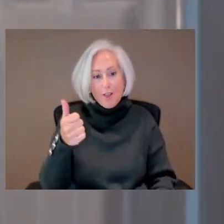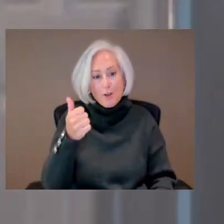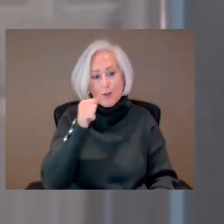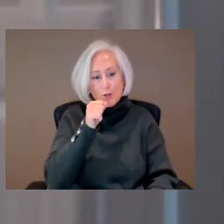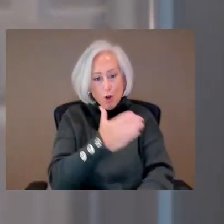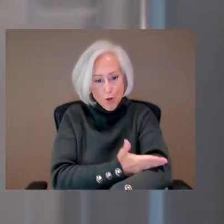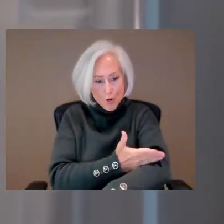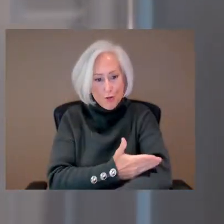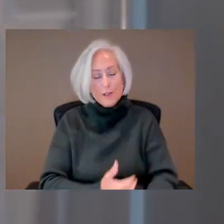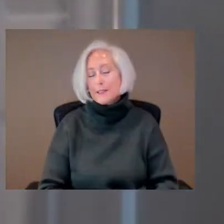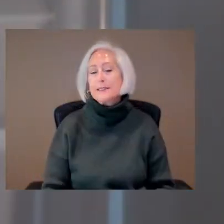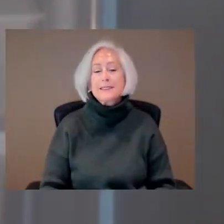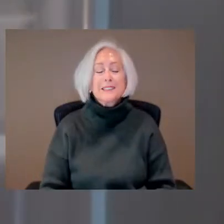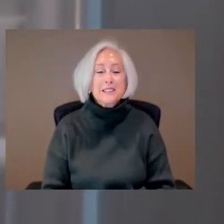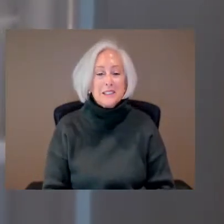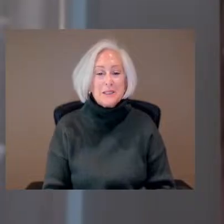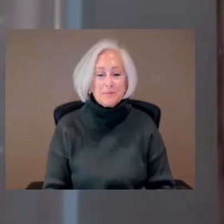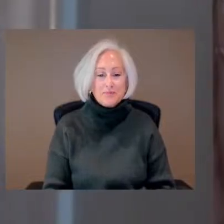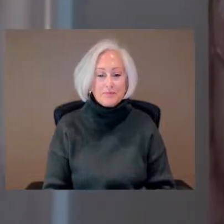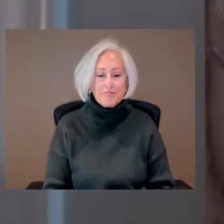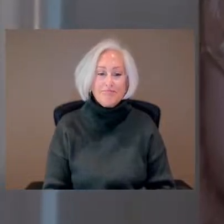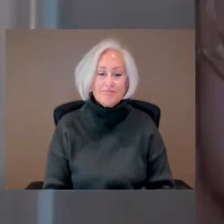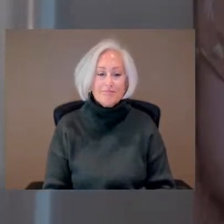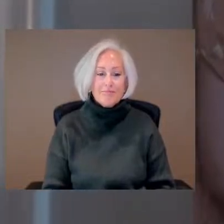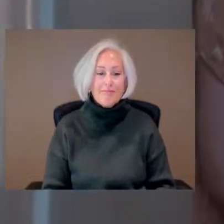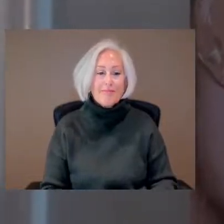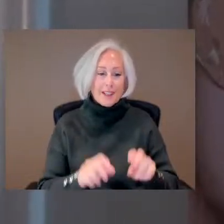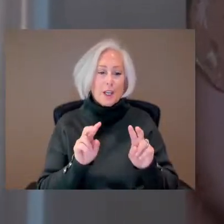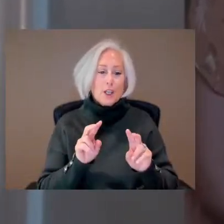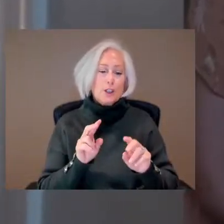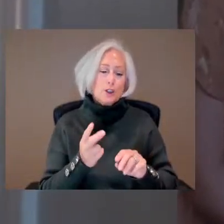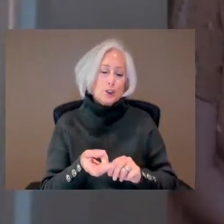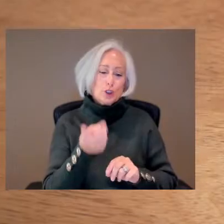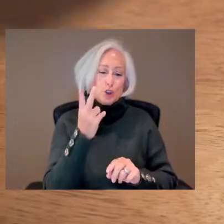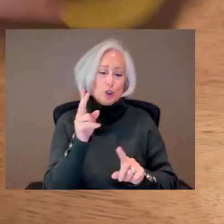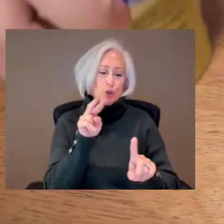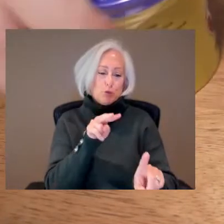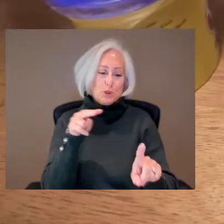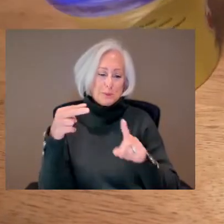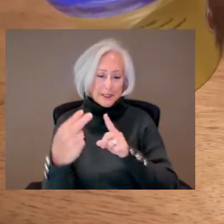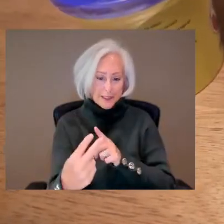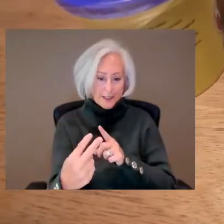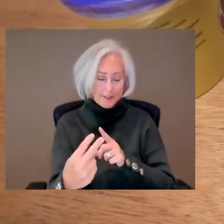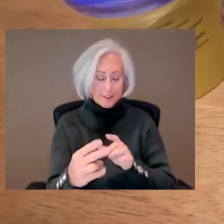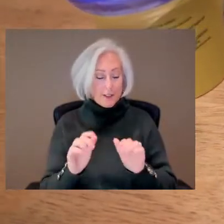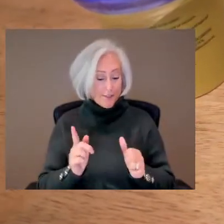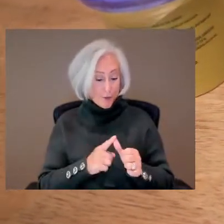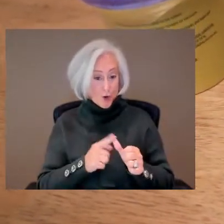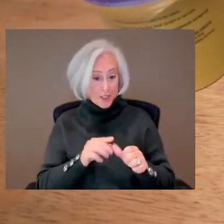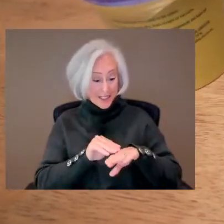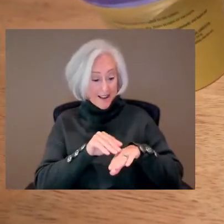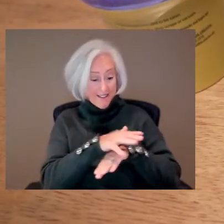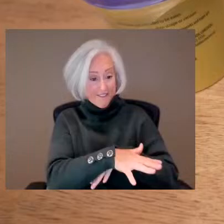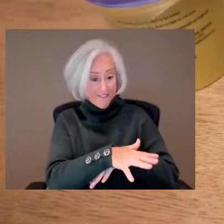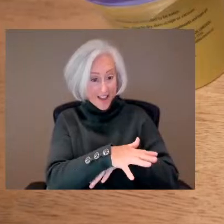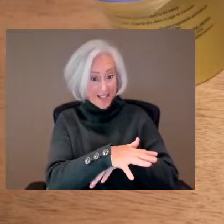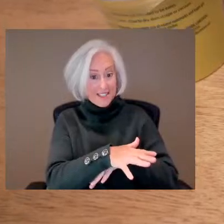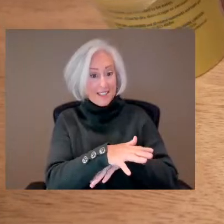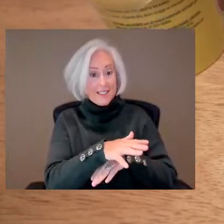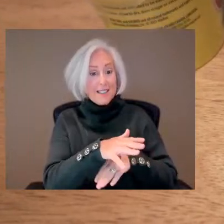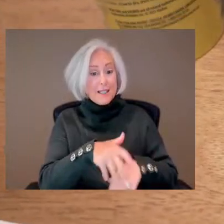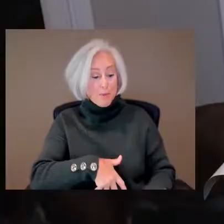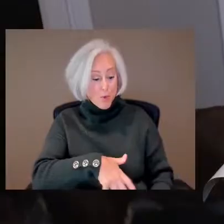Well, you have to look at it two ways. So how did it affect my pregnancy? I got ultrasounds every week, so that was